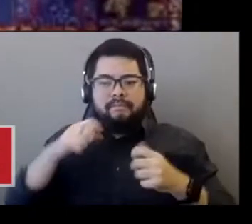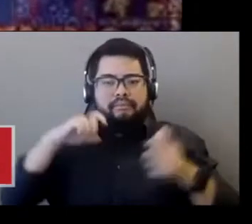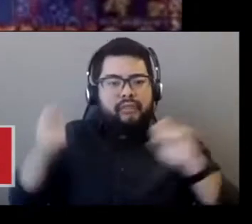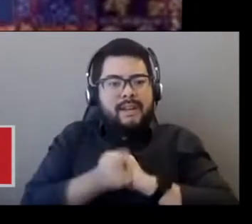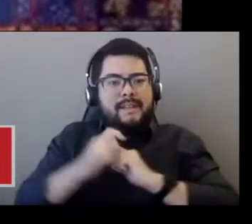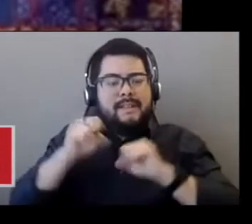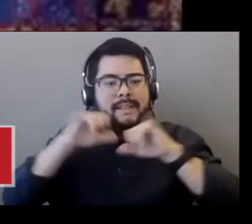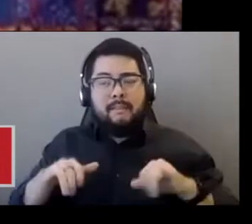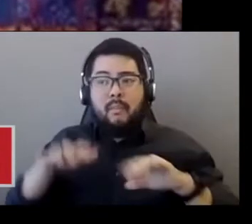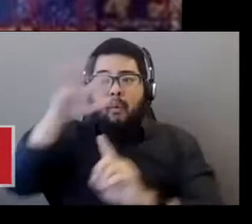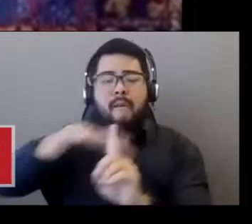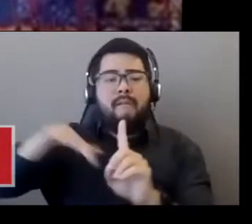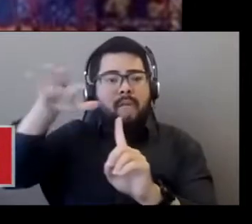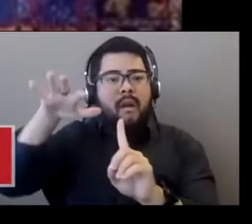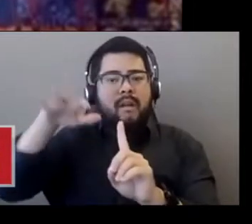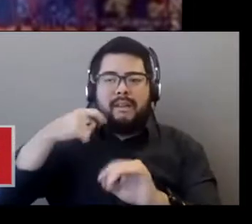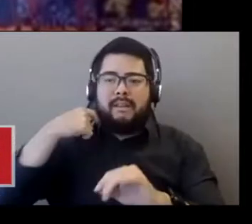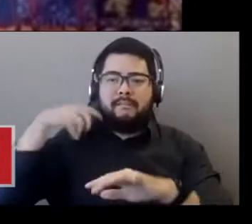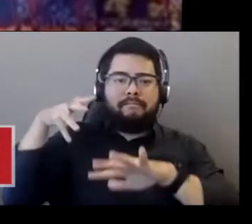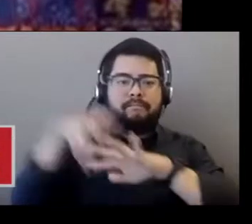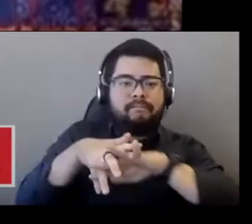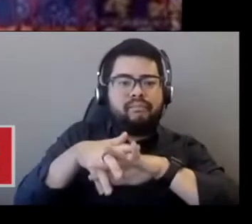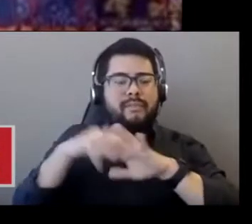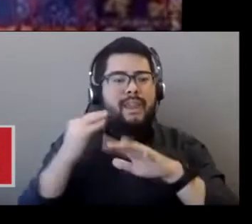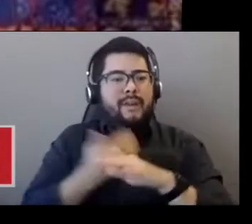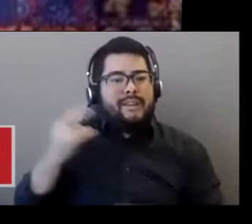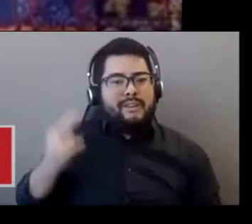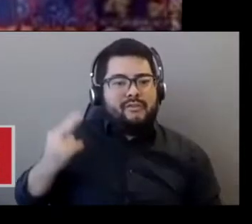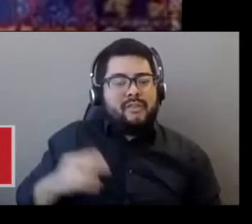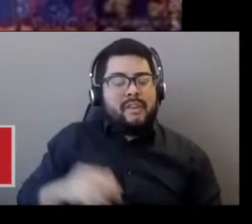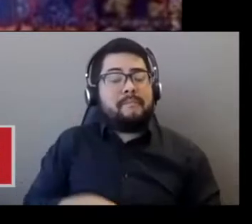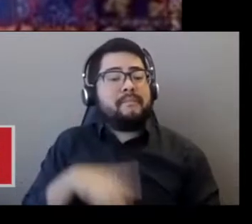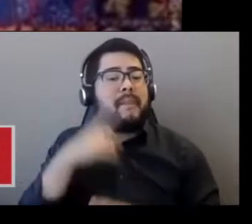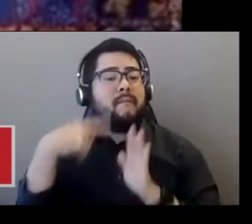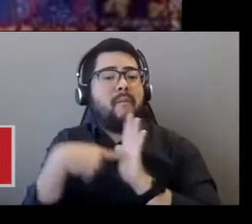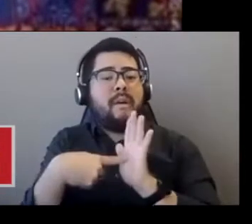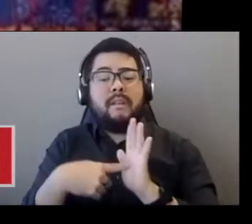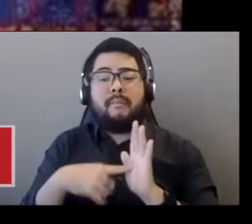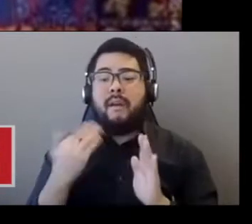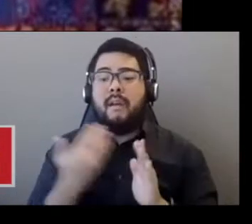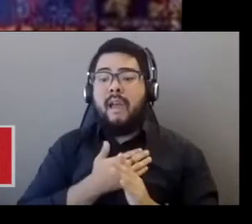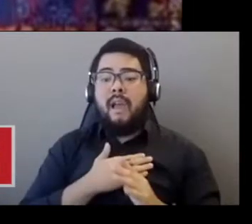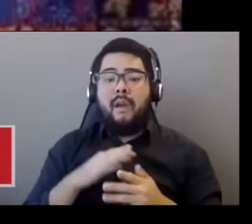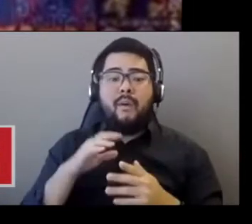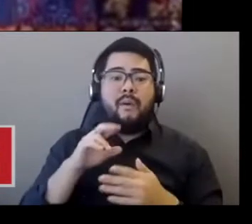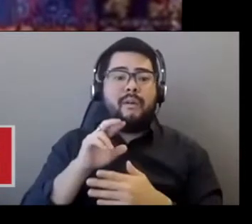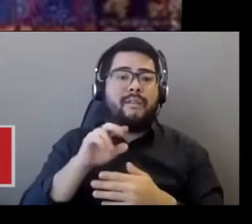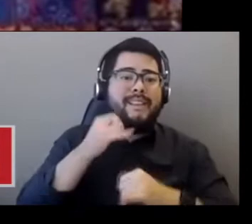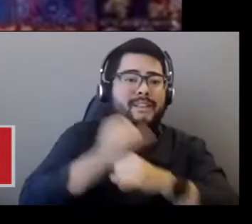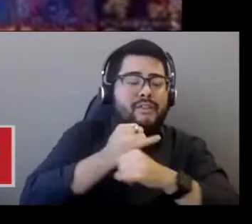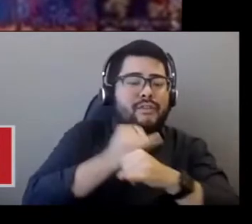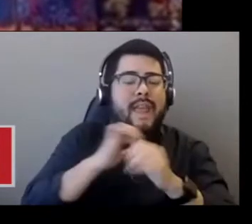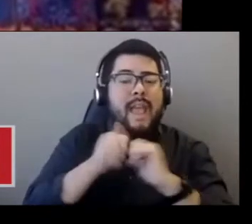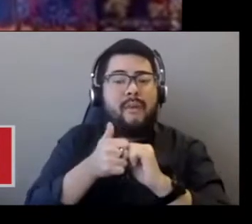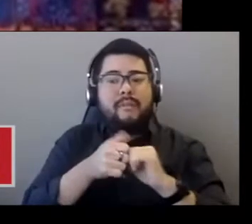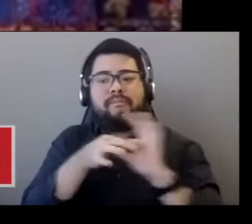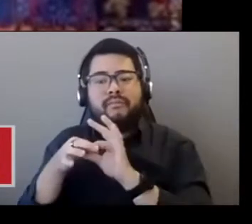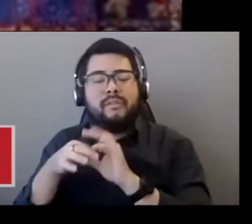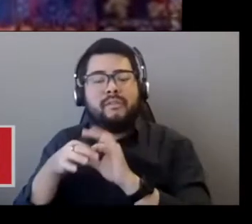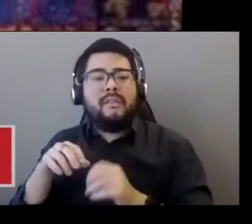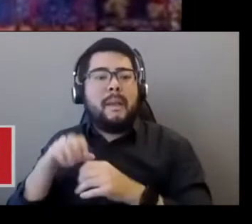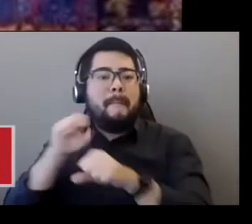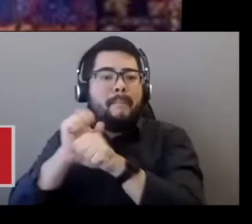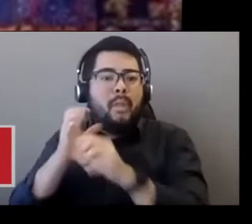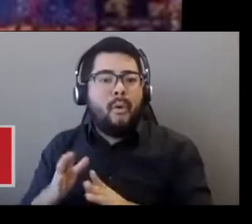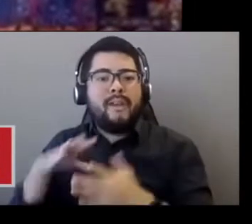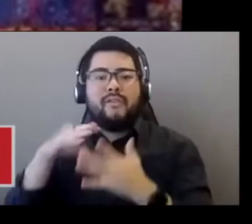be. What are our attachments to the institution as employees, students, administrators, and how willing are we to